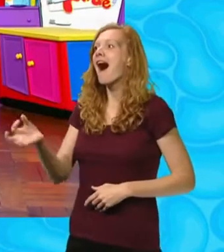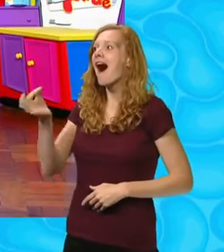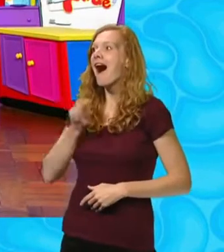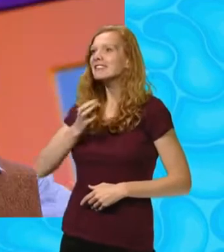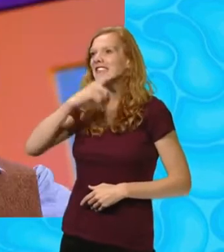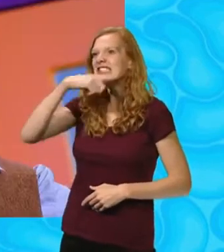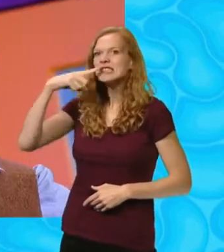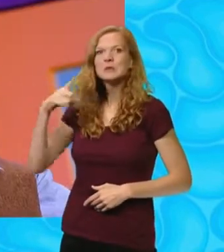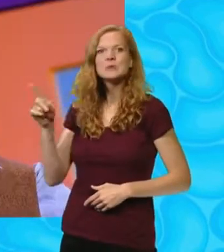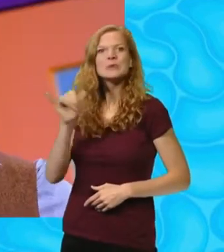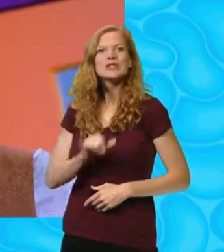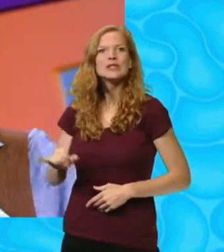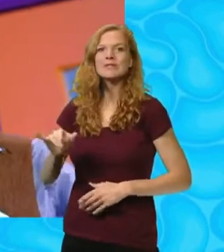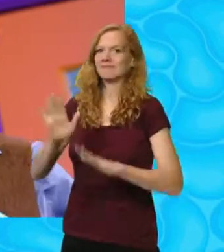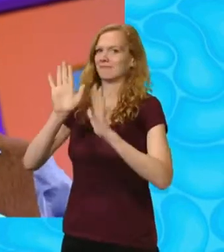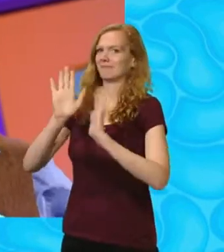good question.